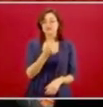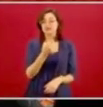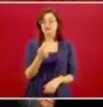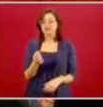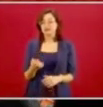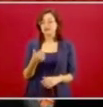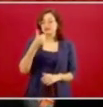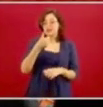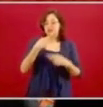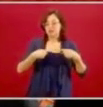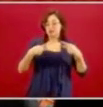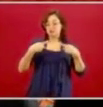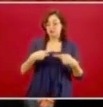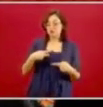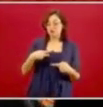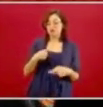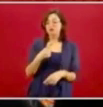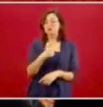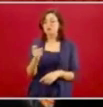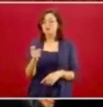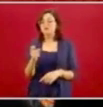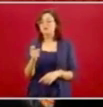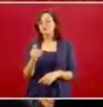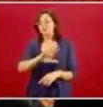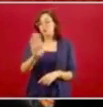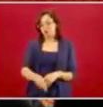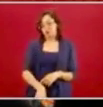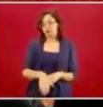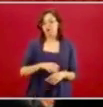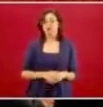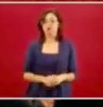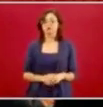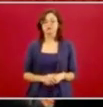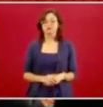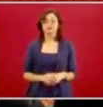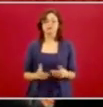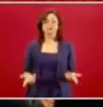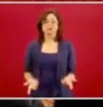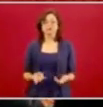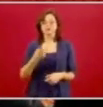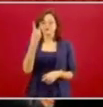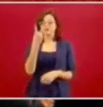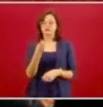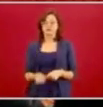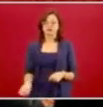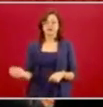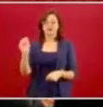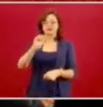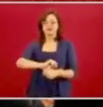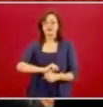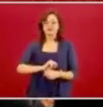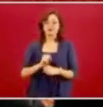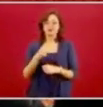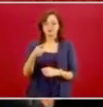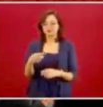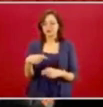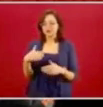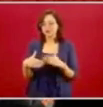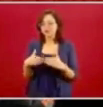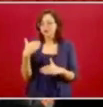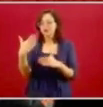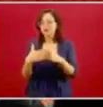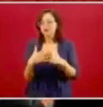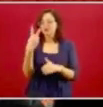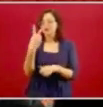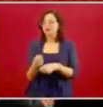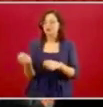Okay, Deputy Secretary, we are 6 people short of reaching 100 deaths, and we are in